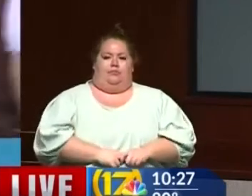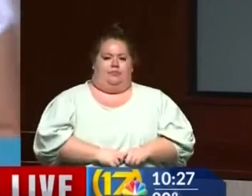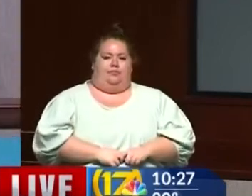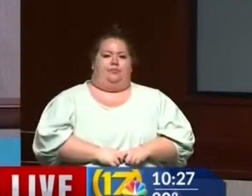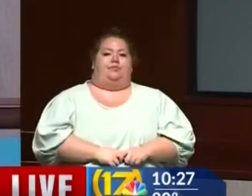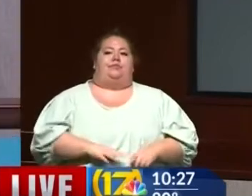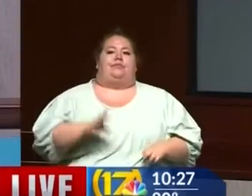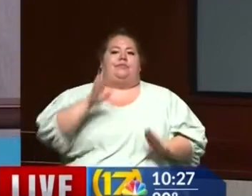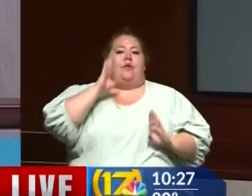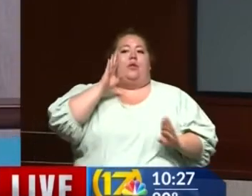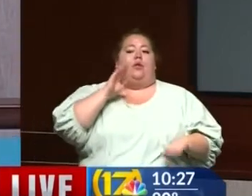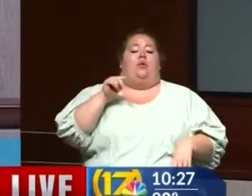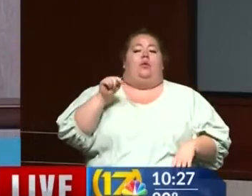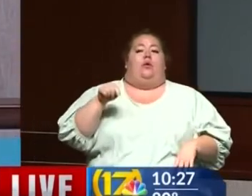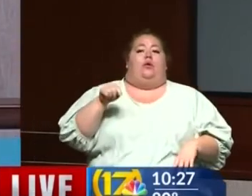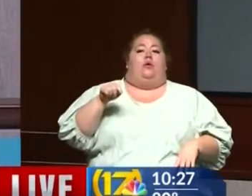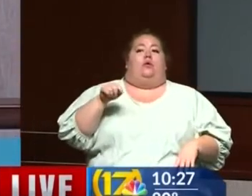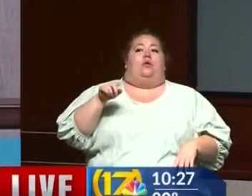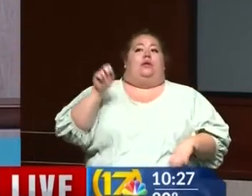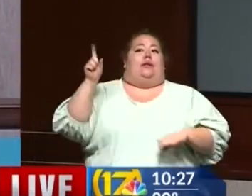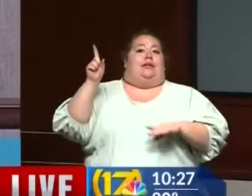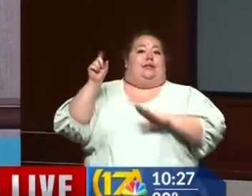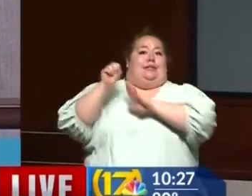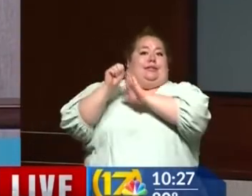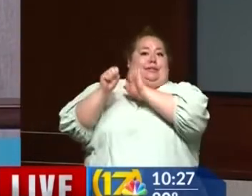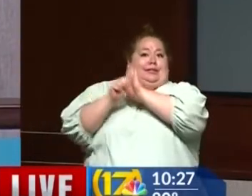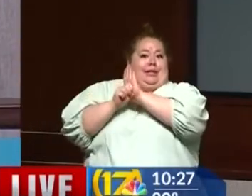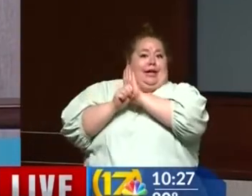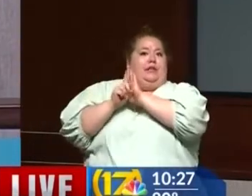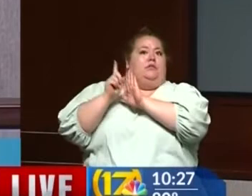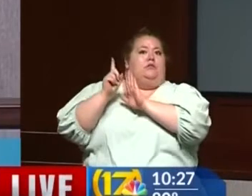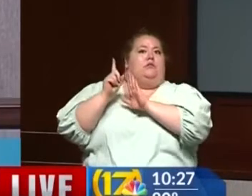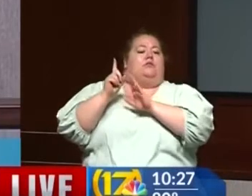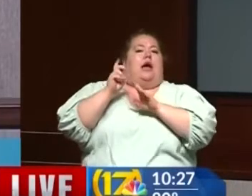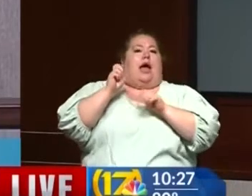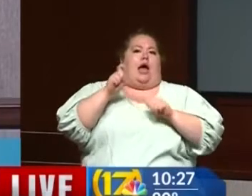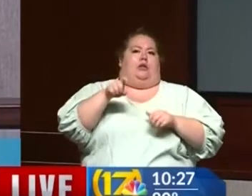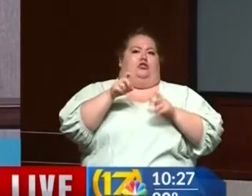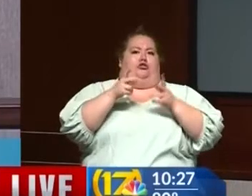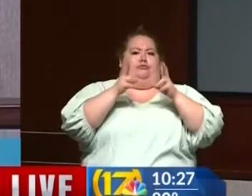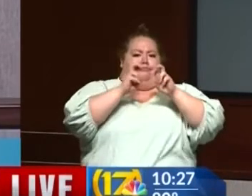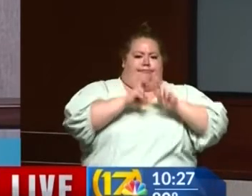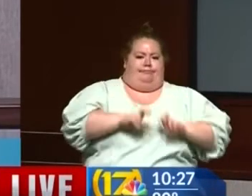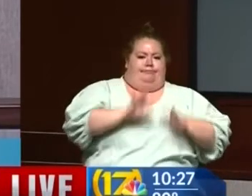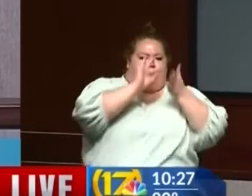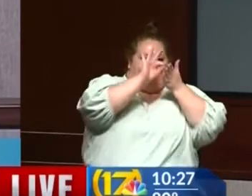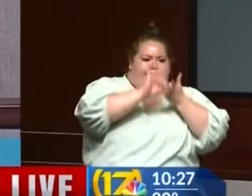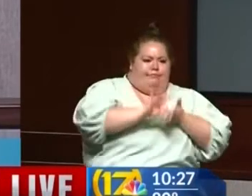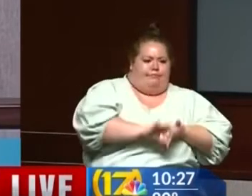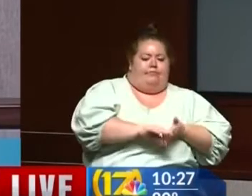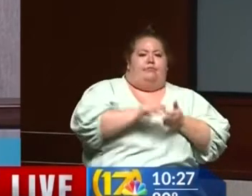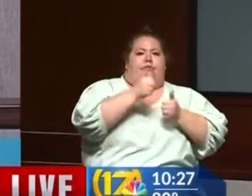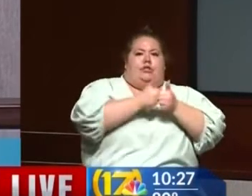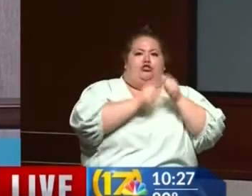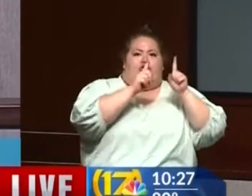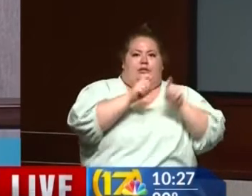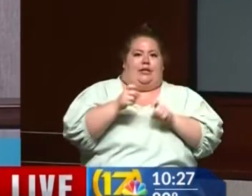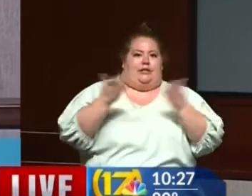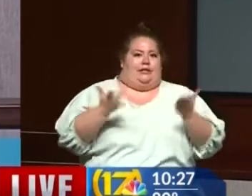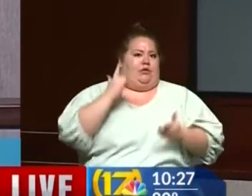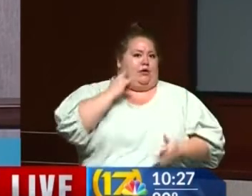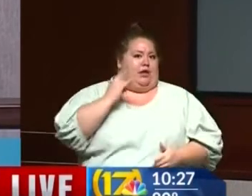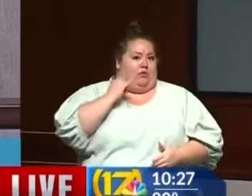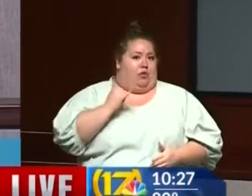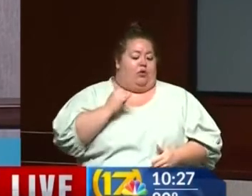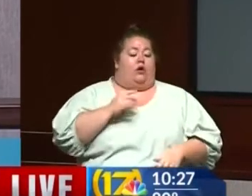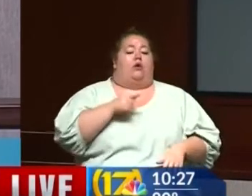Hi, Carrie. Thanks. The state has to go through every test in the state of California. And so the electronic process, when things are